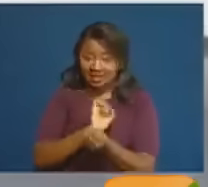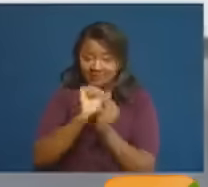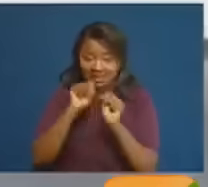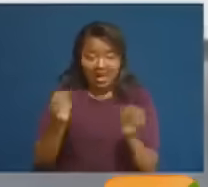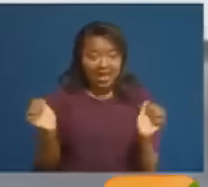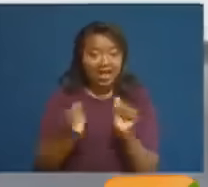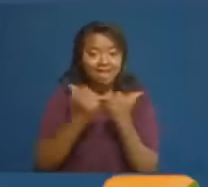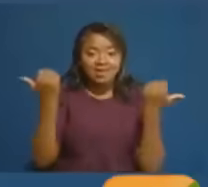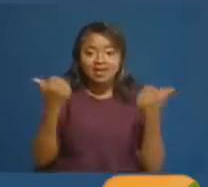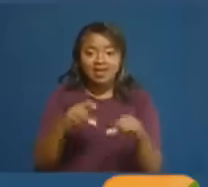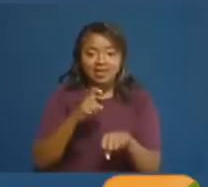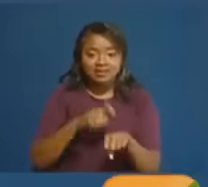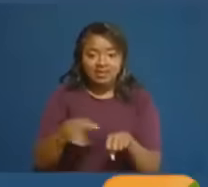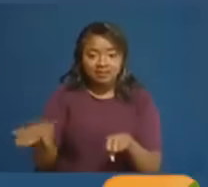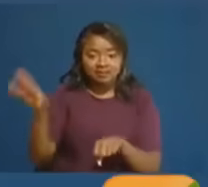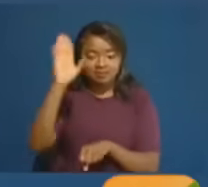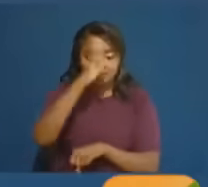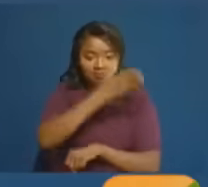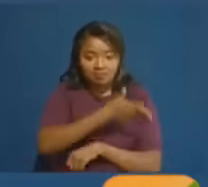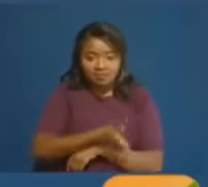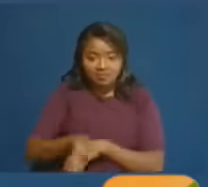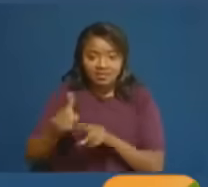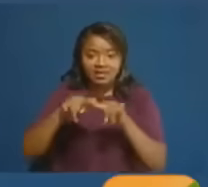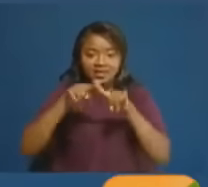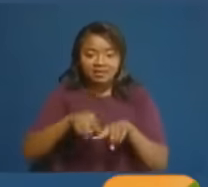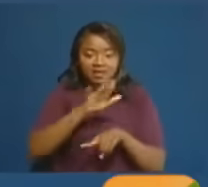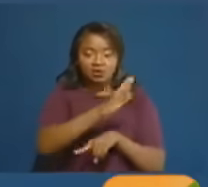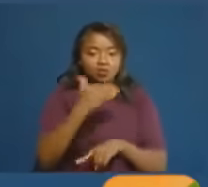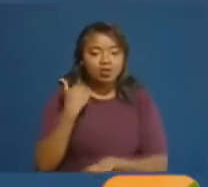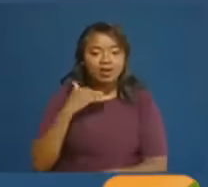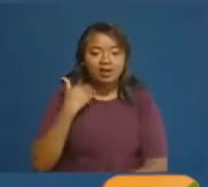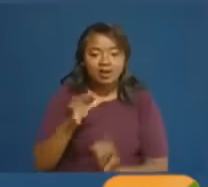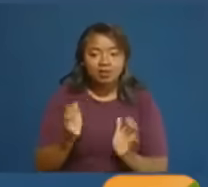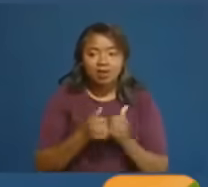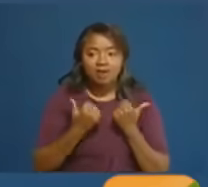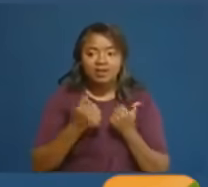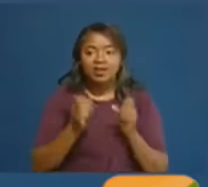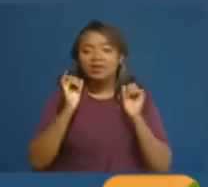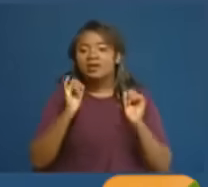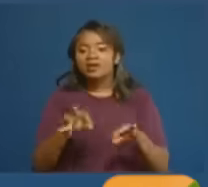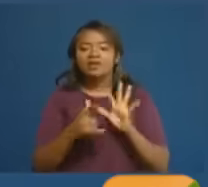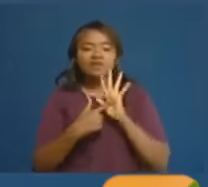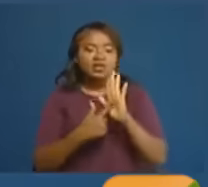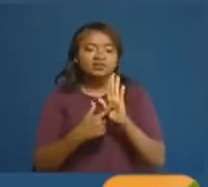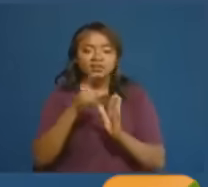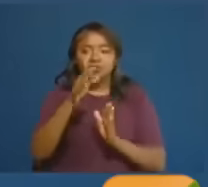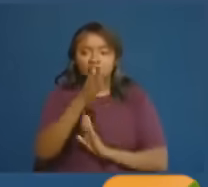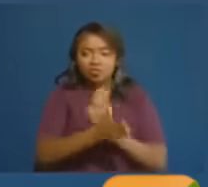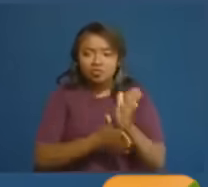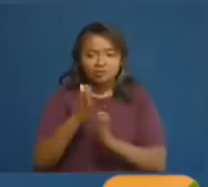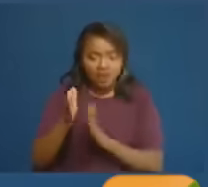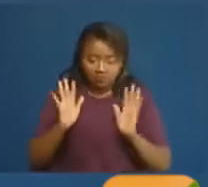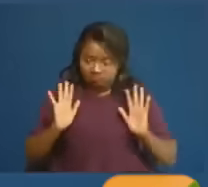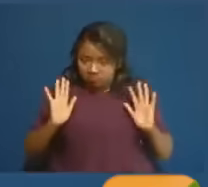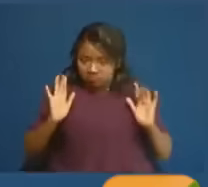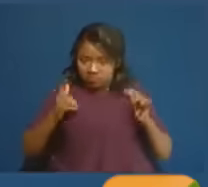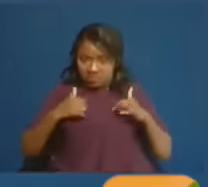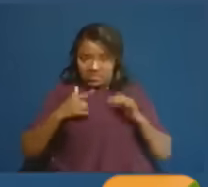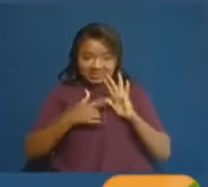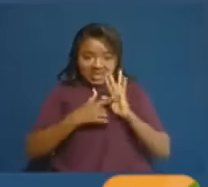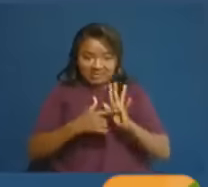night, depending on the nature of crime you are committing. If you are, for example, planning, and I'm not saying in